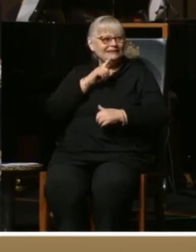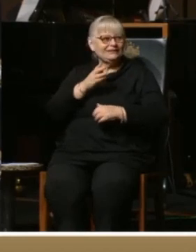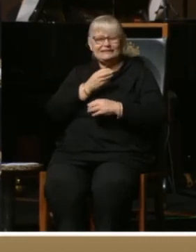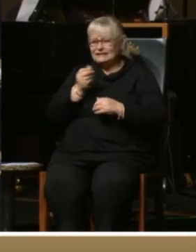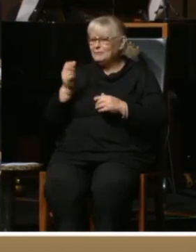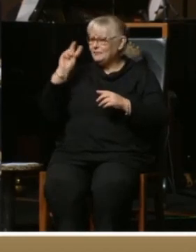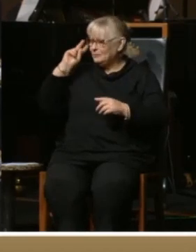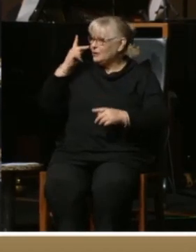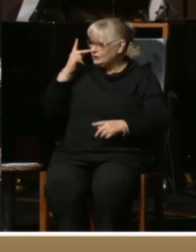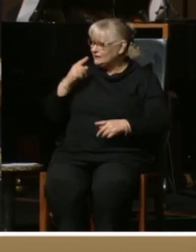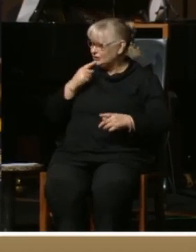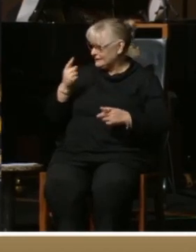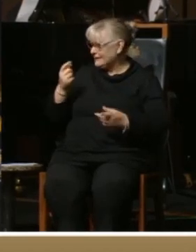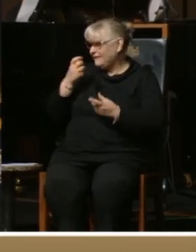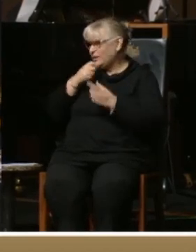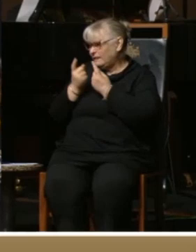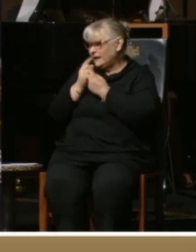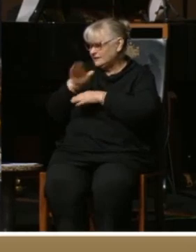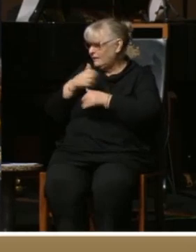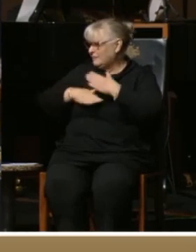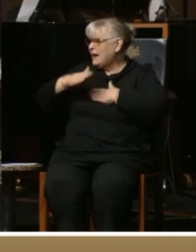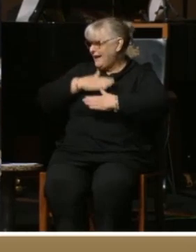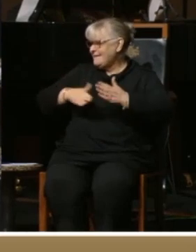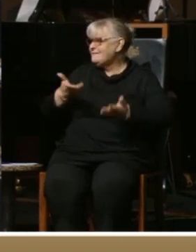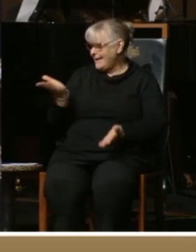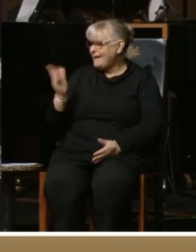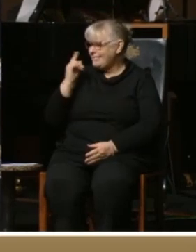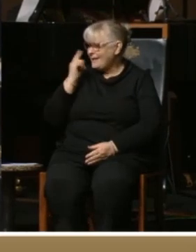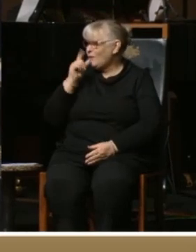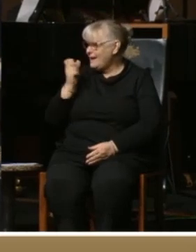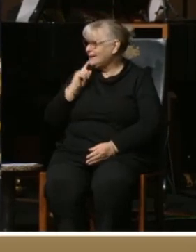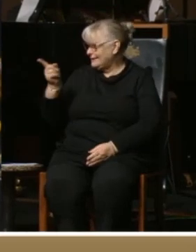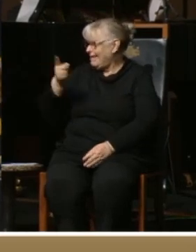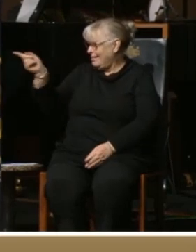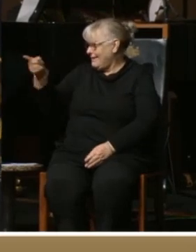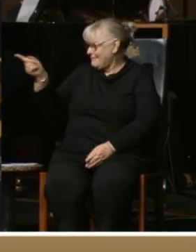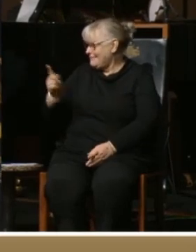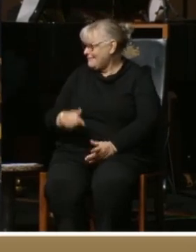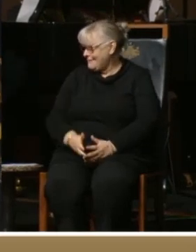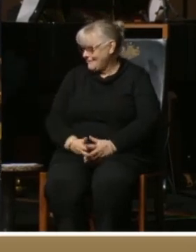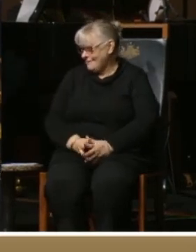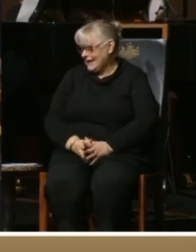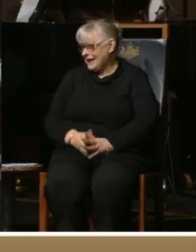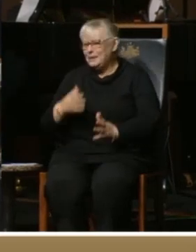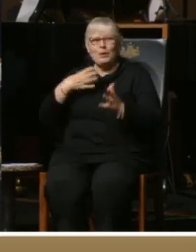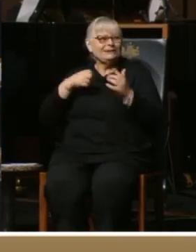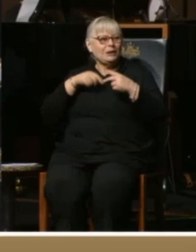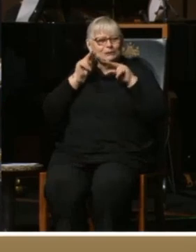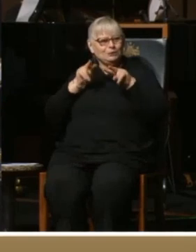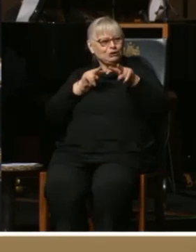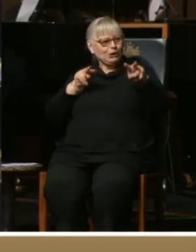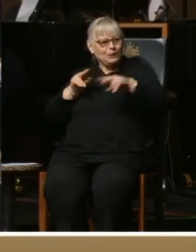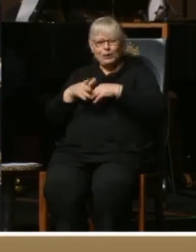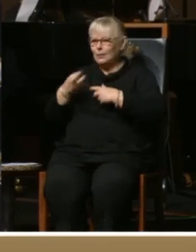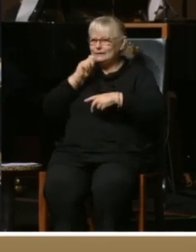of the politicians in our parliament how to behave really well when you're at an official gathering, because I was watching all of you and